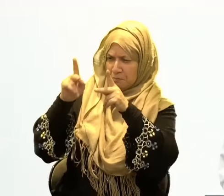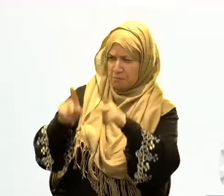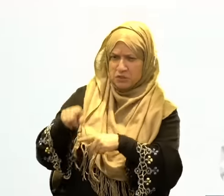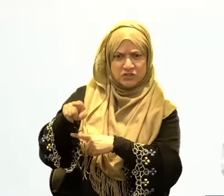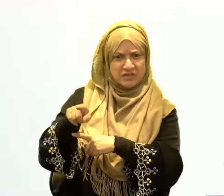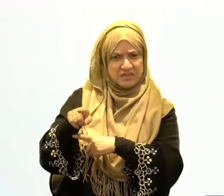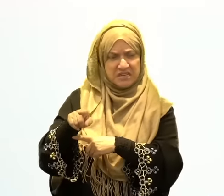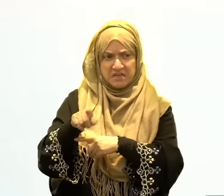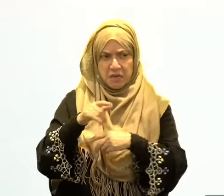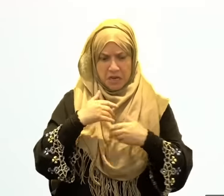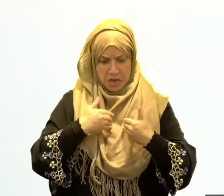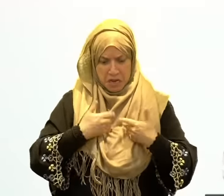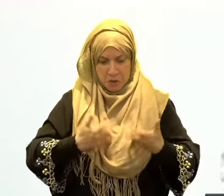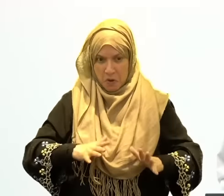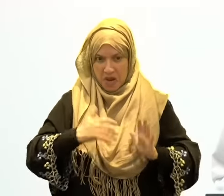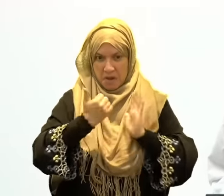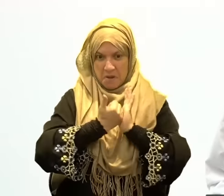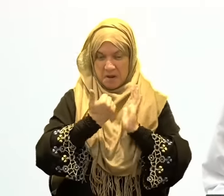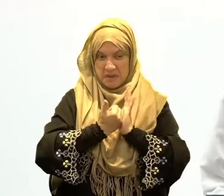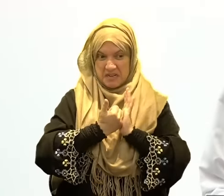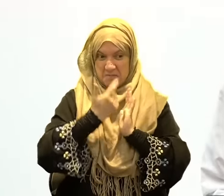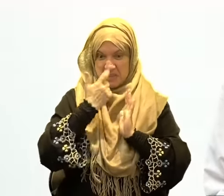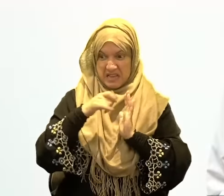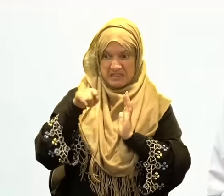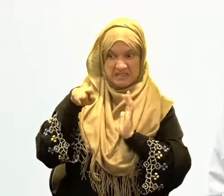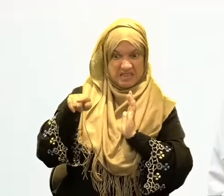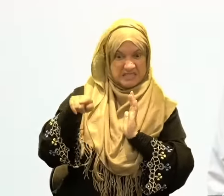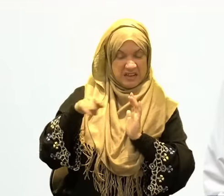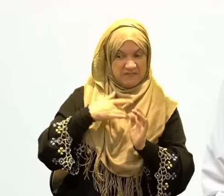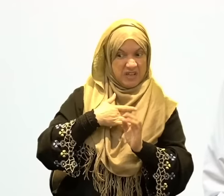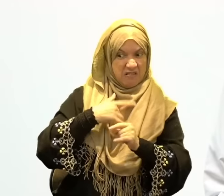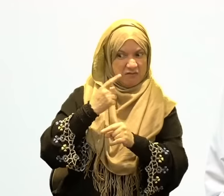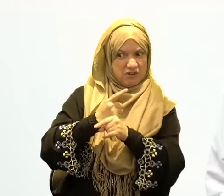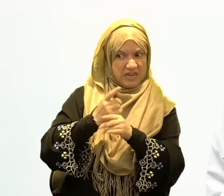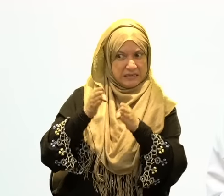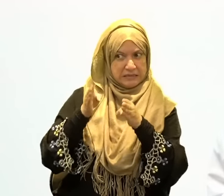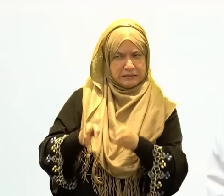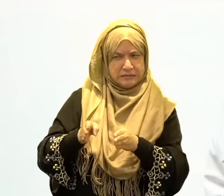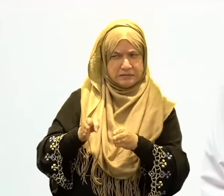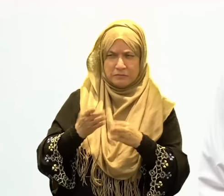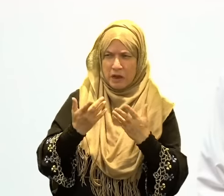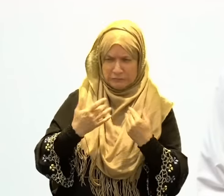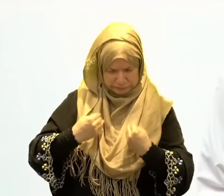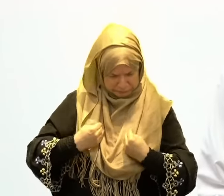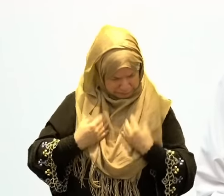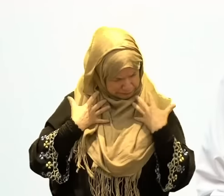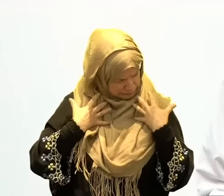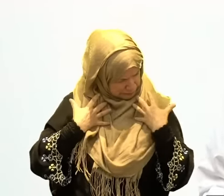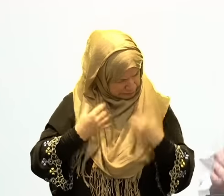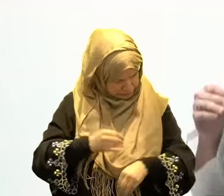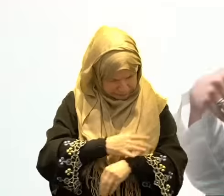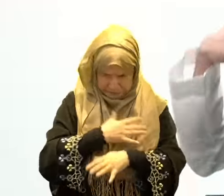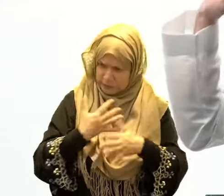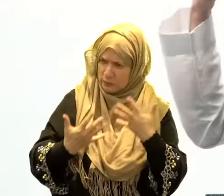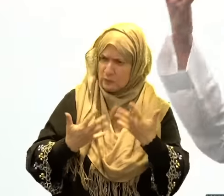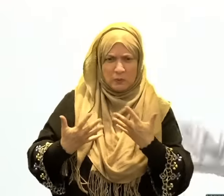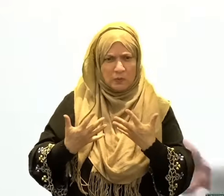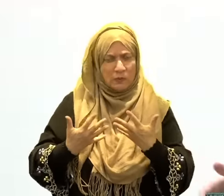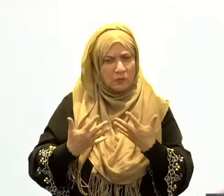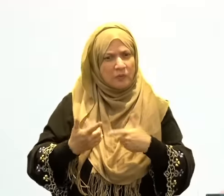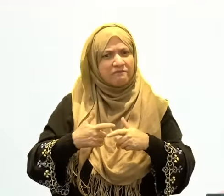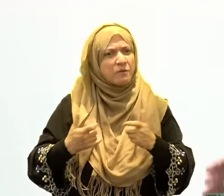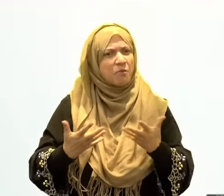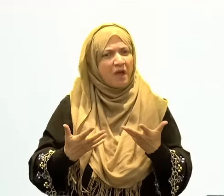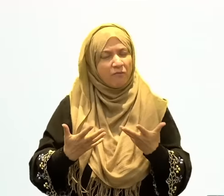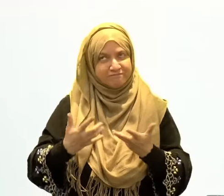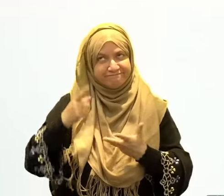saying, be shy of Allah the way you would be shy in the presence of a righteous man, and of course, even